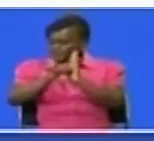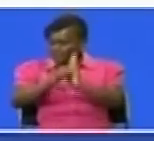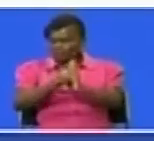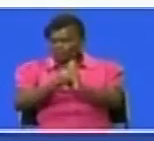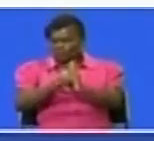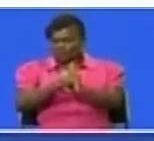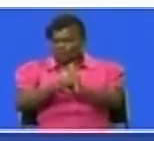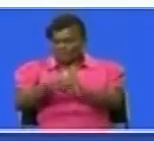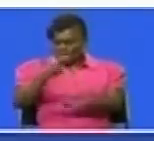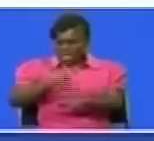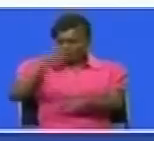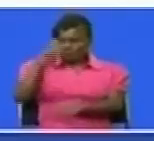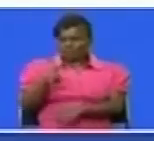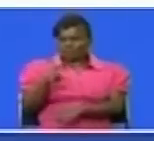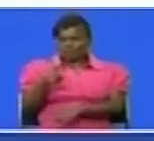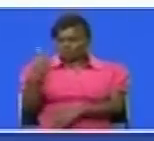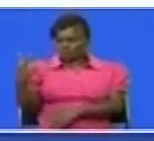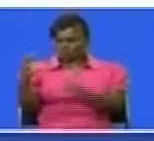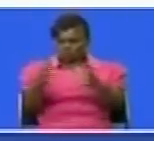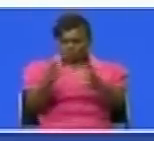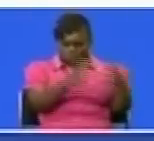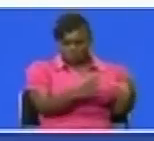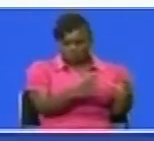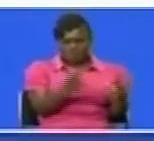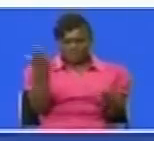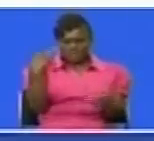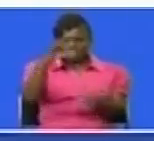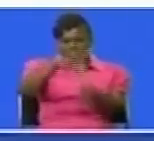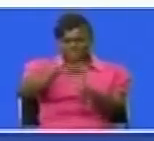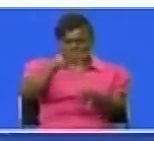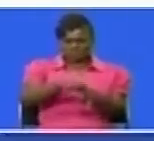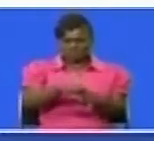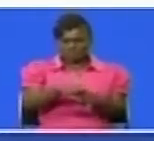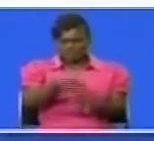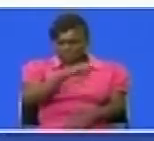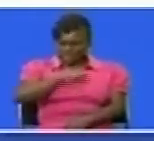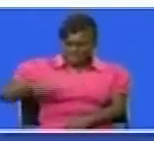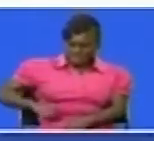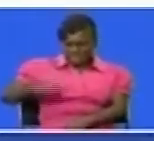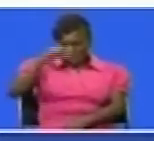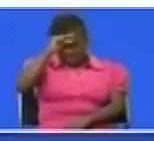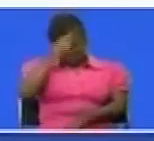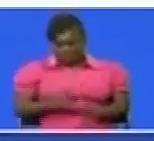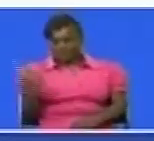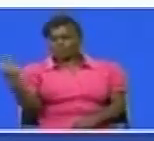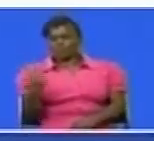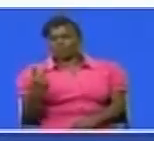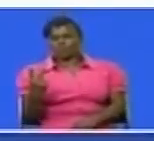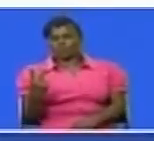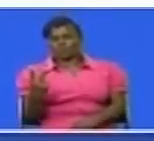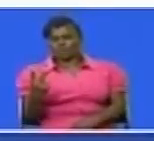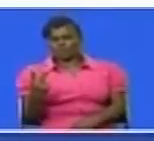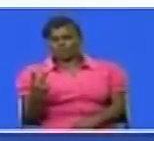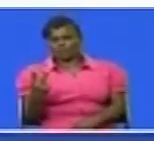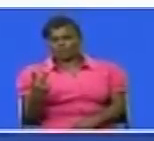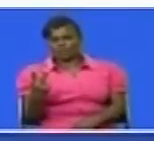the Mbere and the Embu have to constantly negotiate, even in the last election, where the senator will come from and where the governor will come from, because of the Mbere and the Embu thing. And